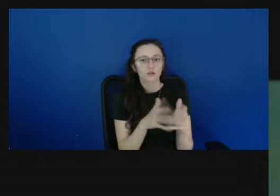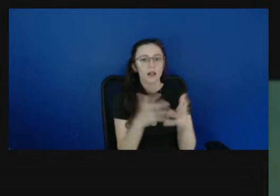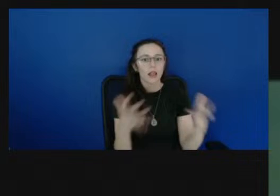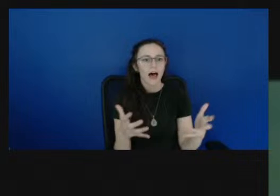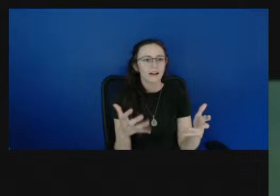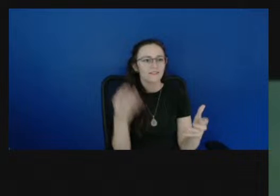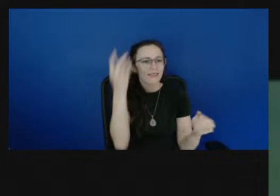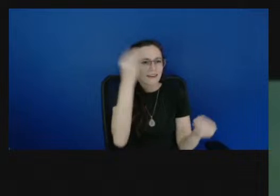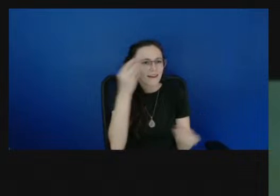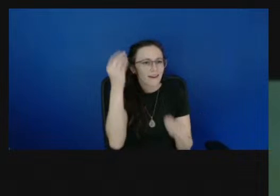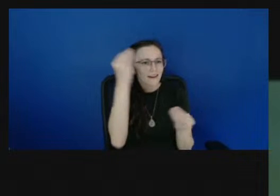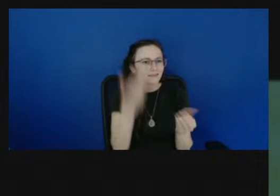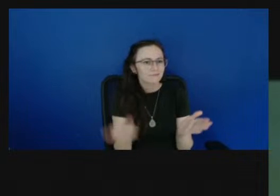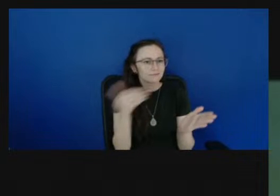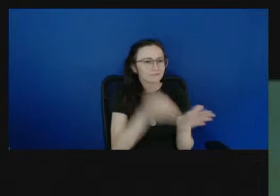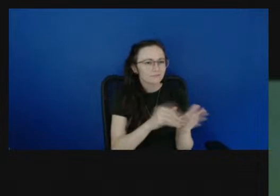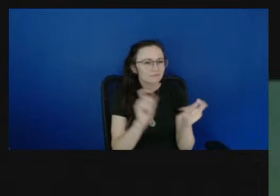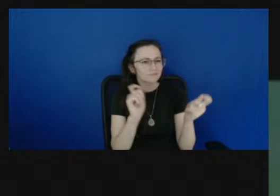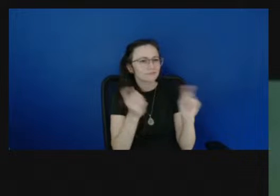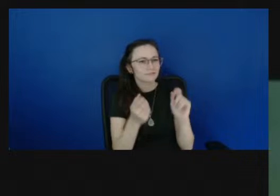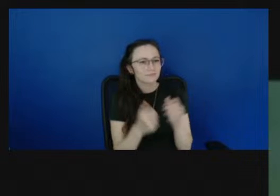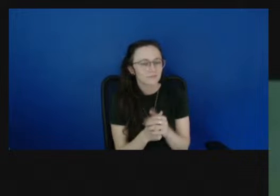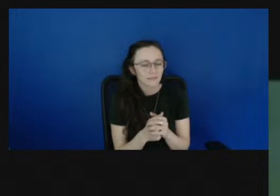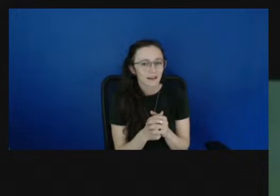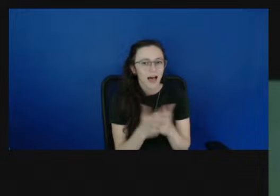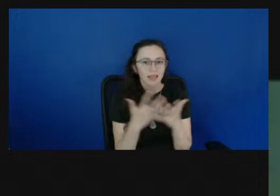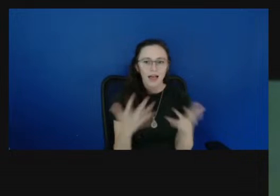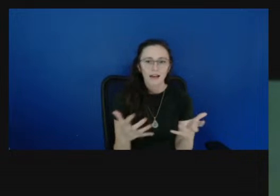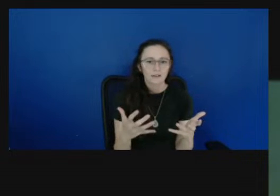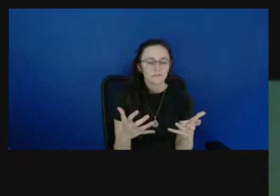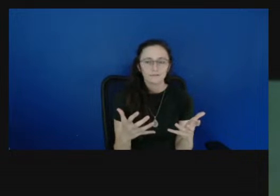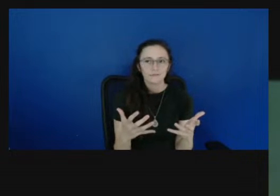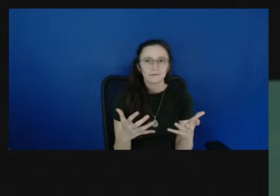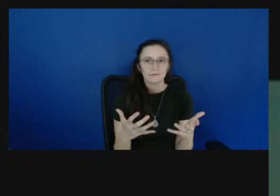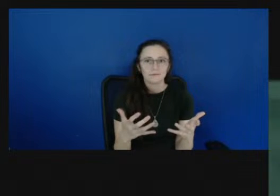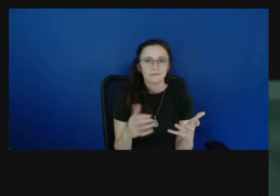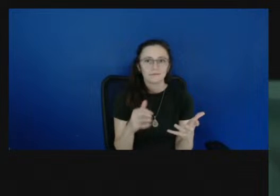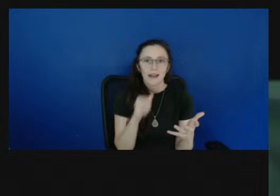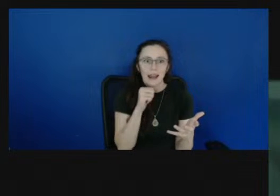and a lot of non-conclusions.